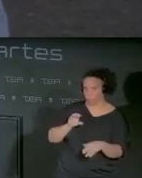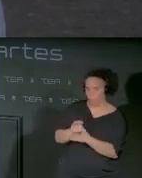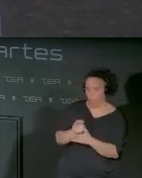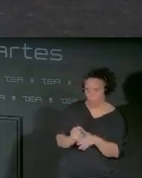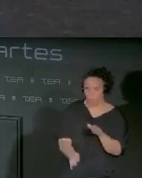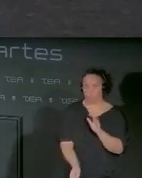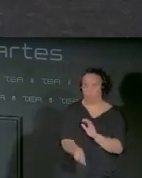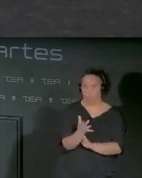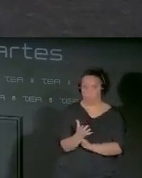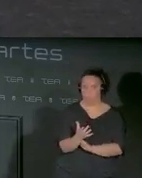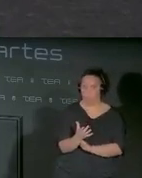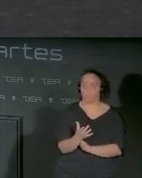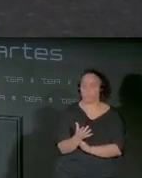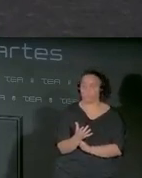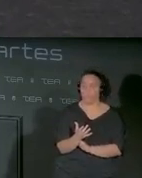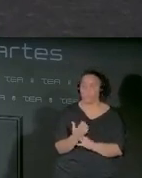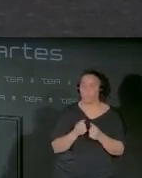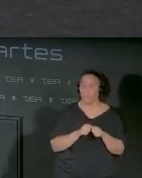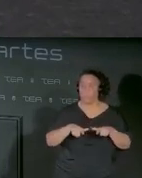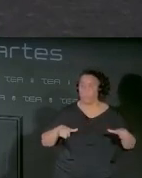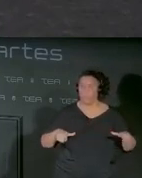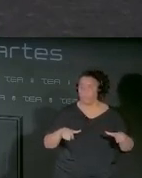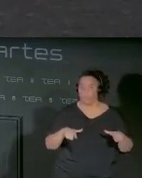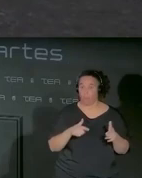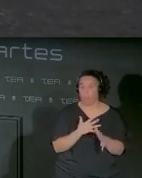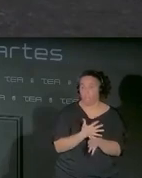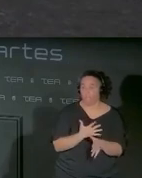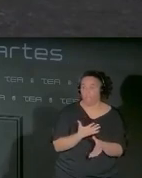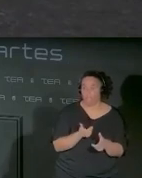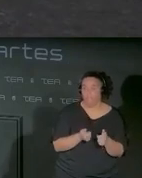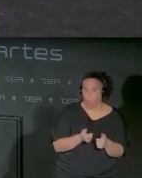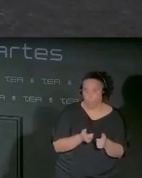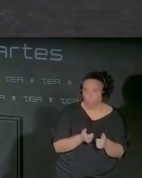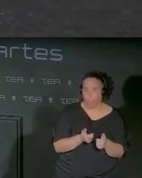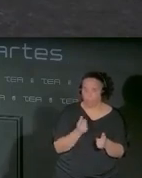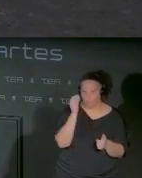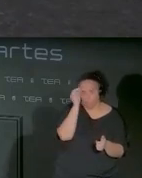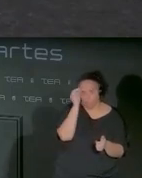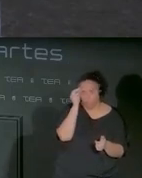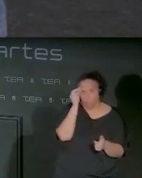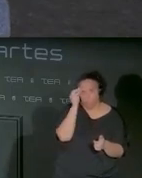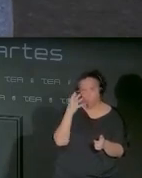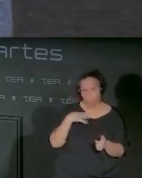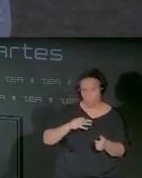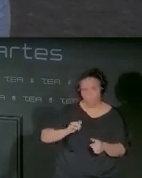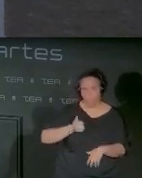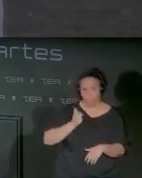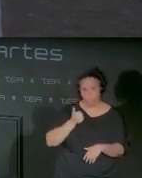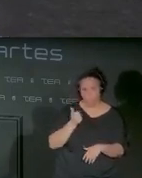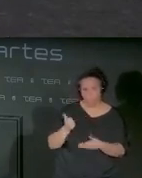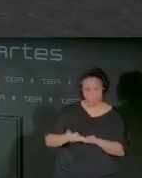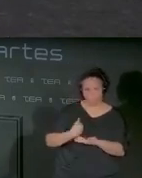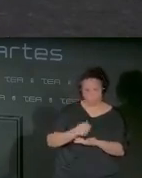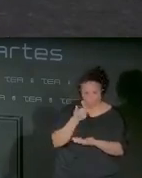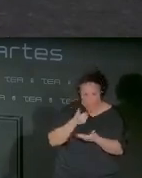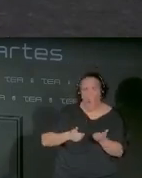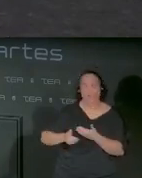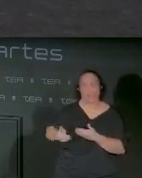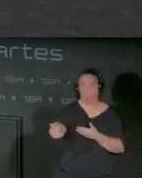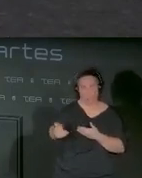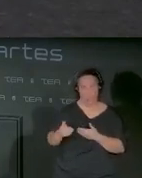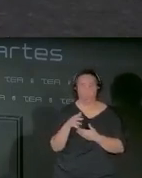because you would have bigger audience, you will have more video games, you will have diversity. Of course, at first they would say, okay, we don't